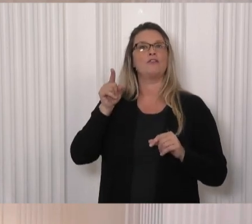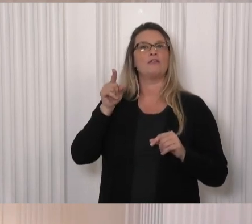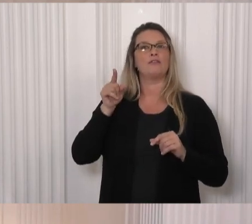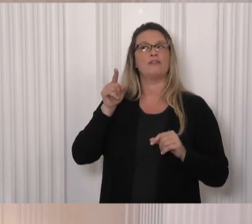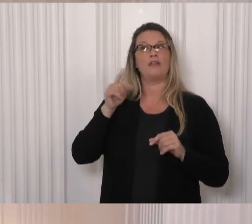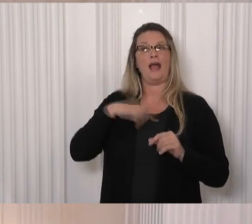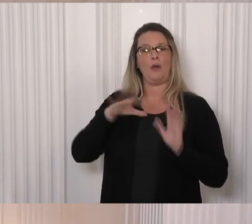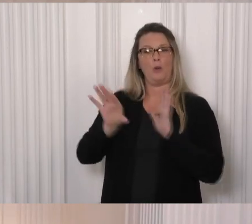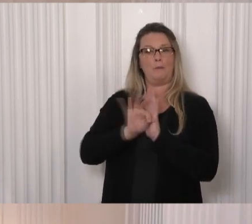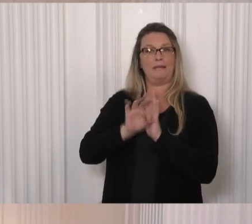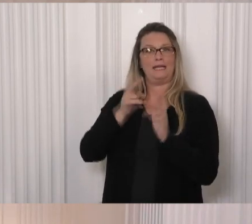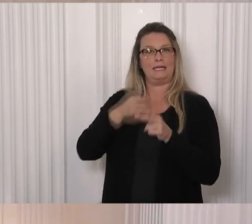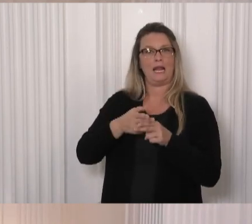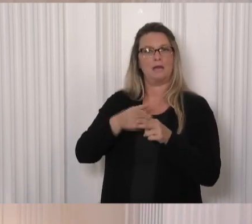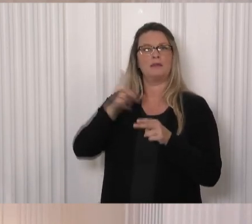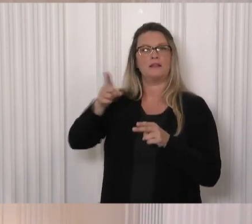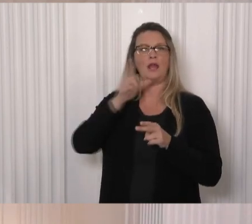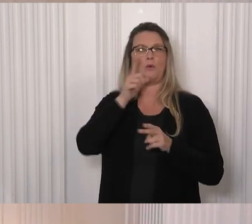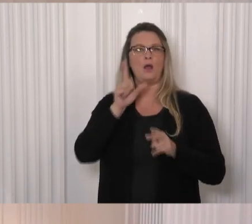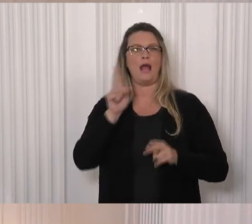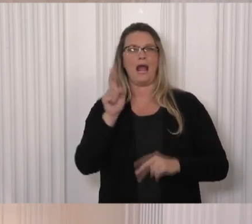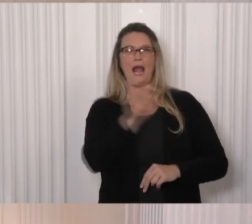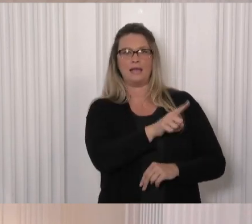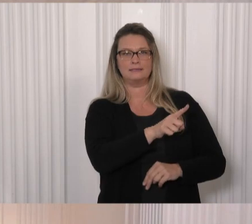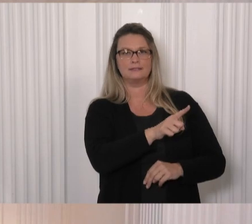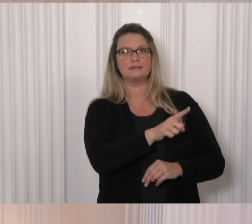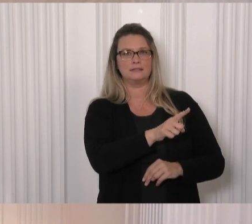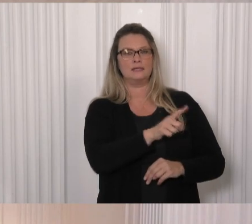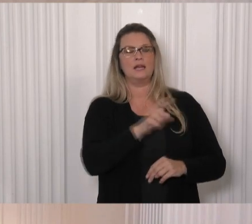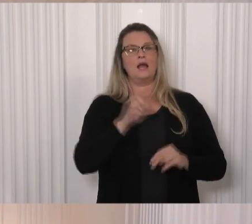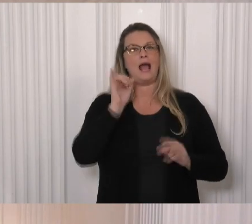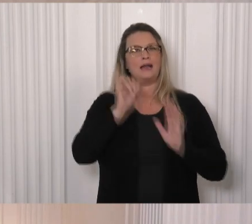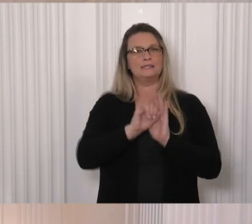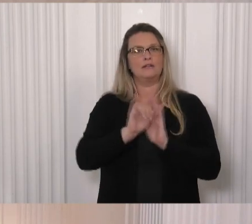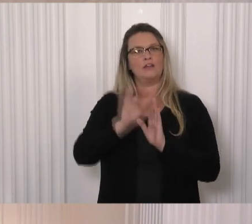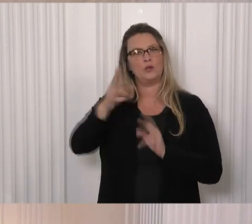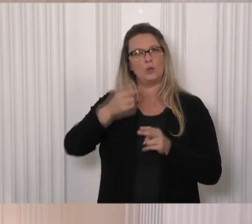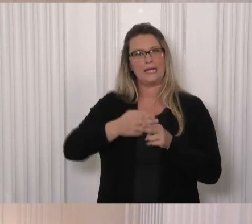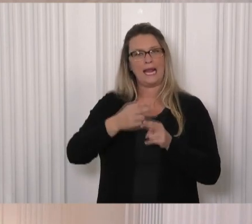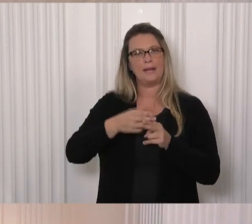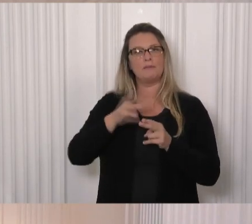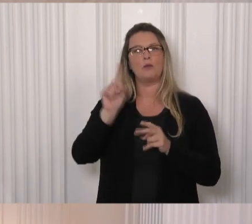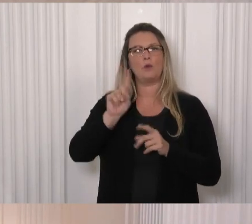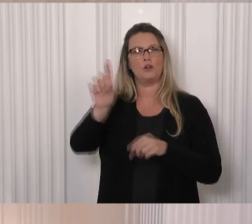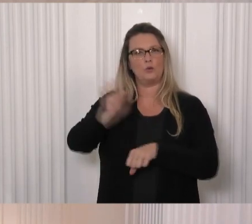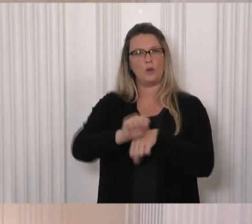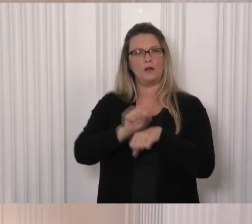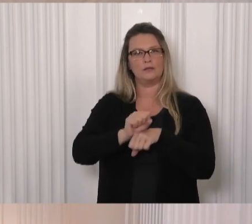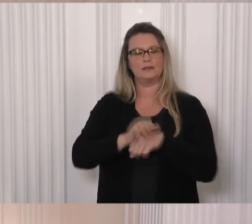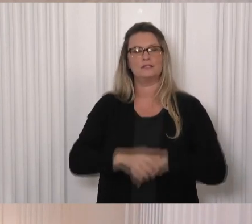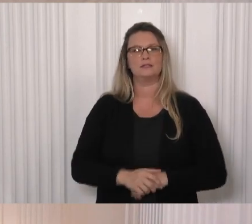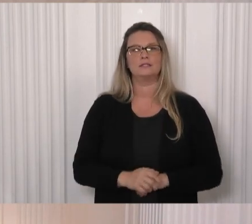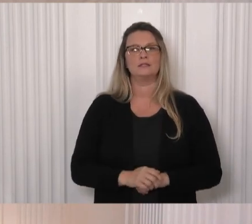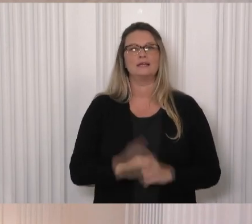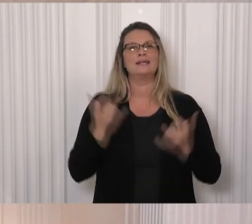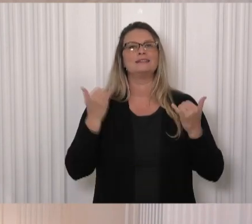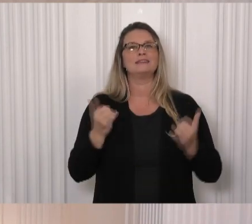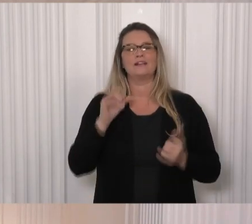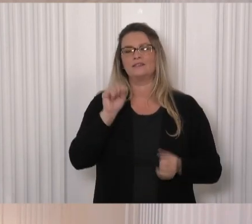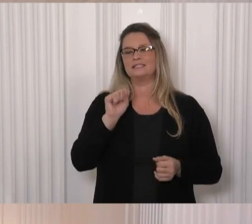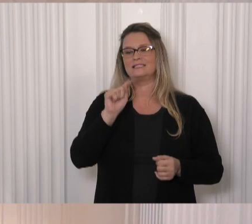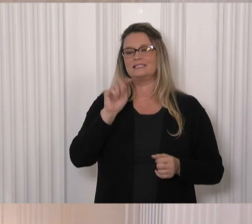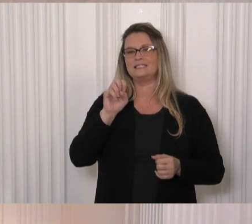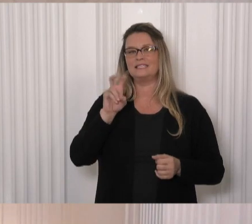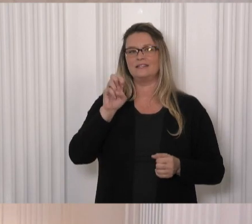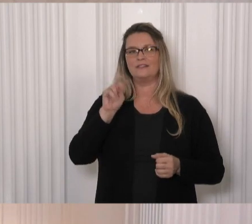asking your question. Please confirm your name and affiliation as well. The first reporter today is Stephen Allen Adams